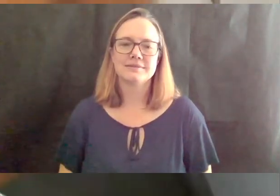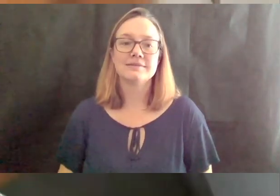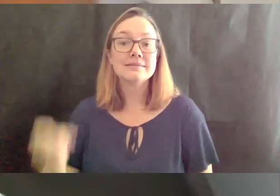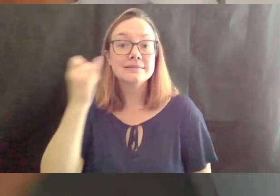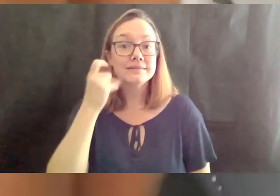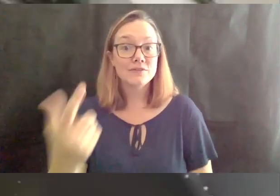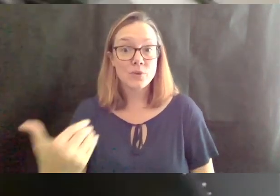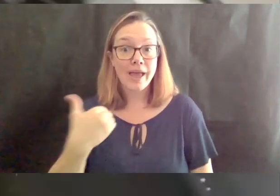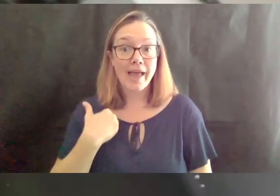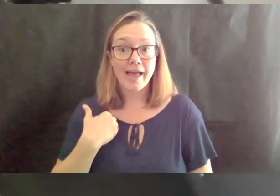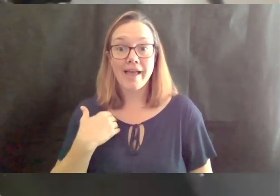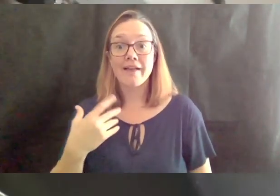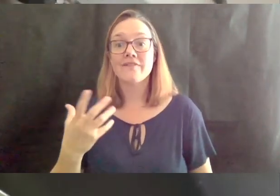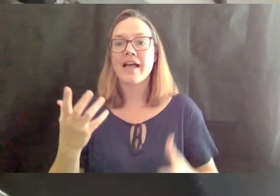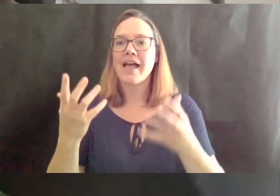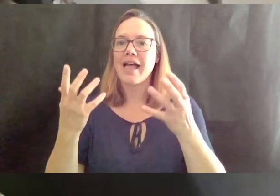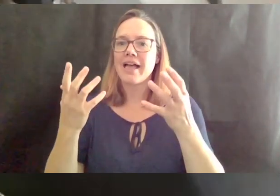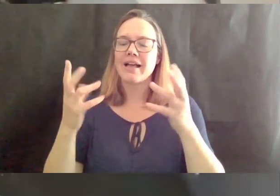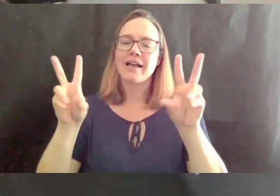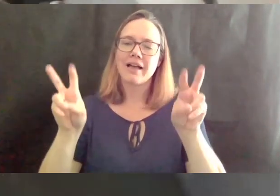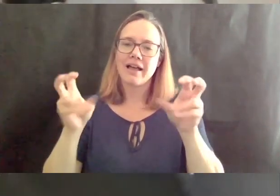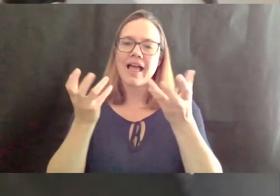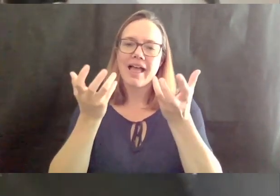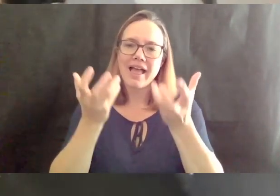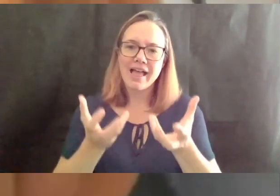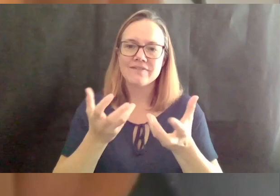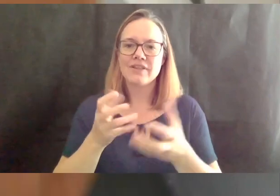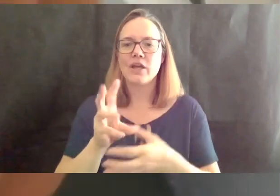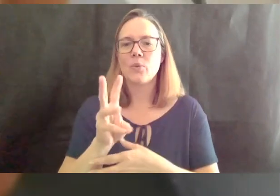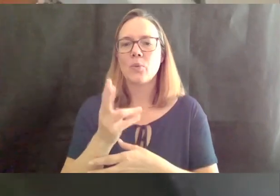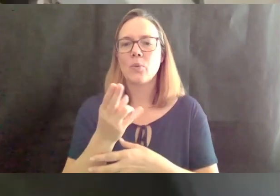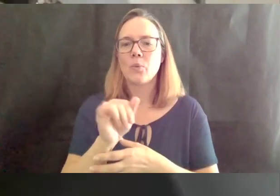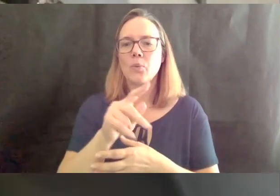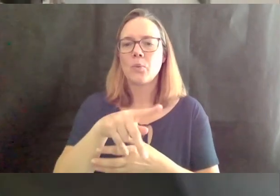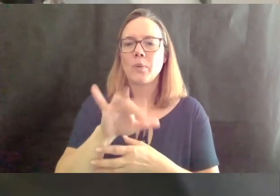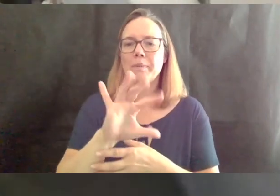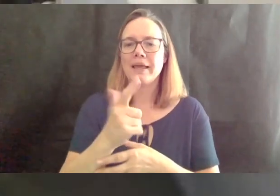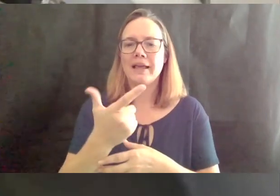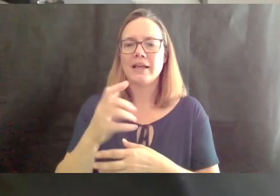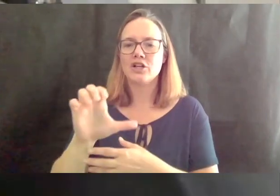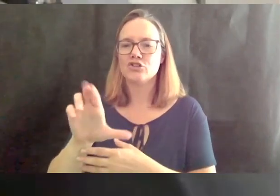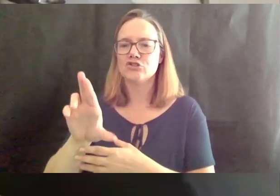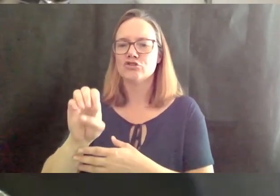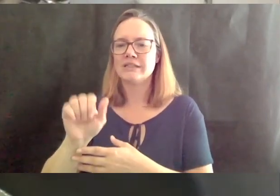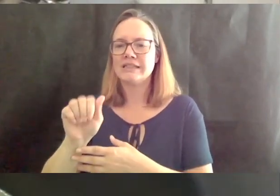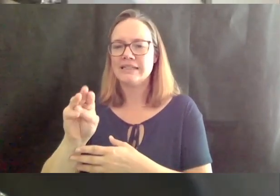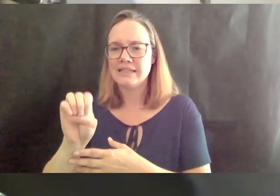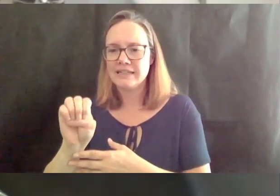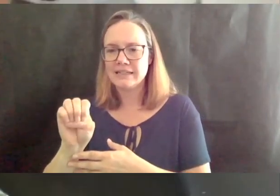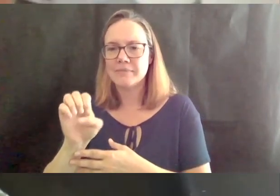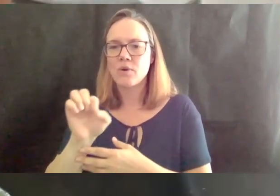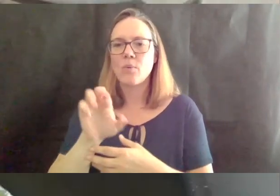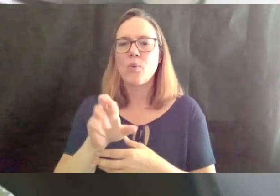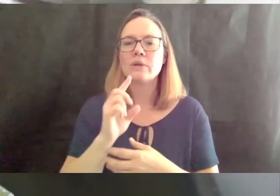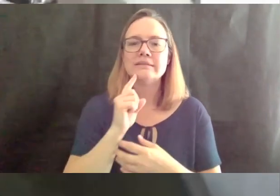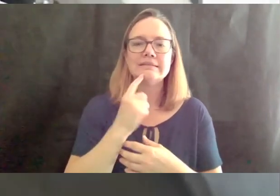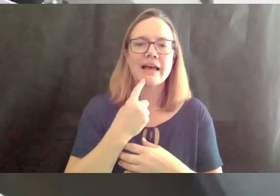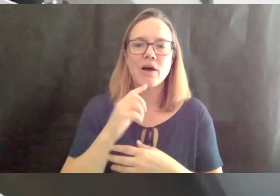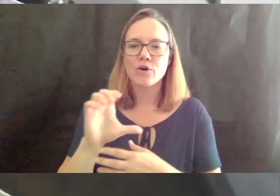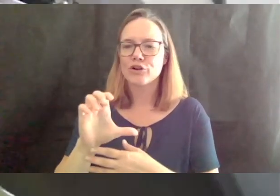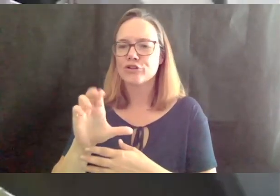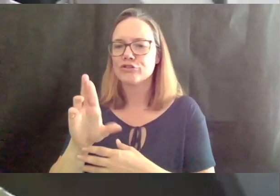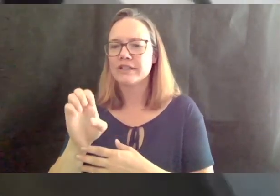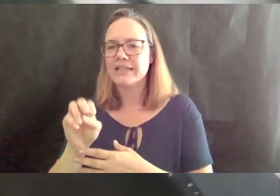heavy whipping cream or sour cream or something like that, that'll also be good to sort of thicken up your soup a little